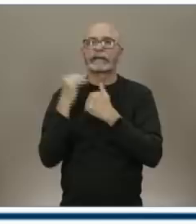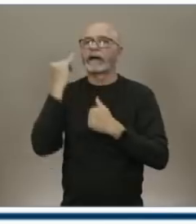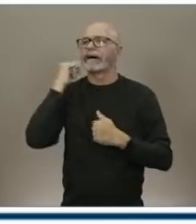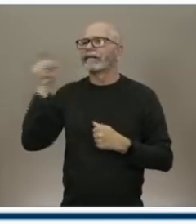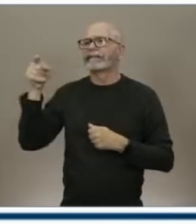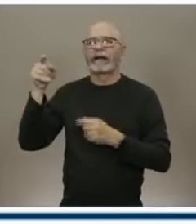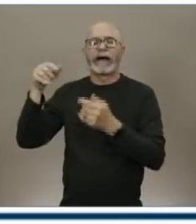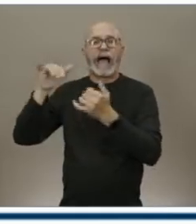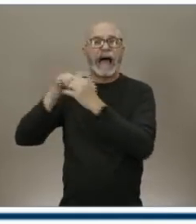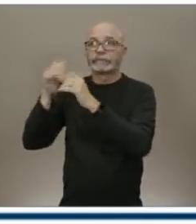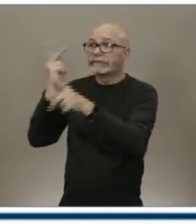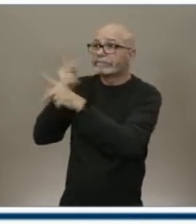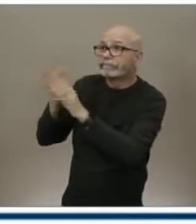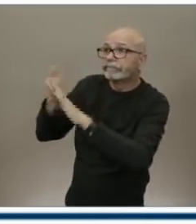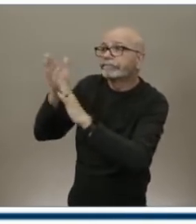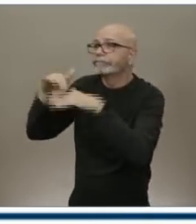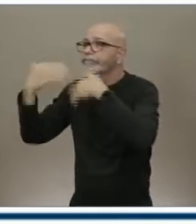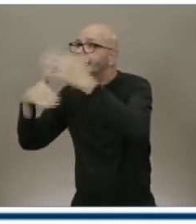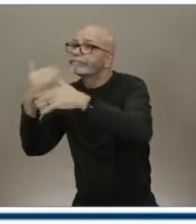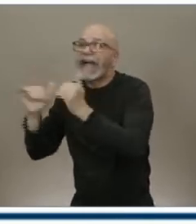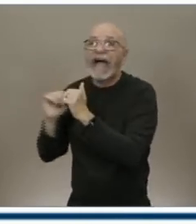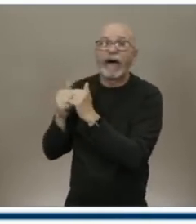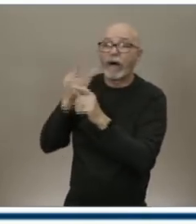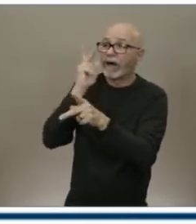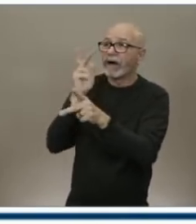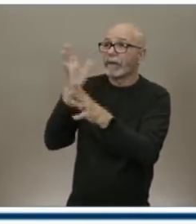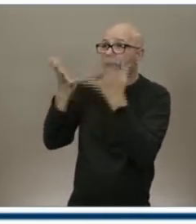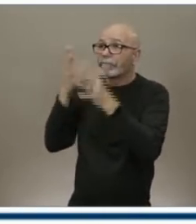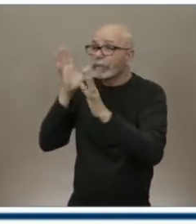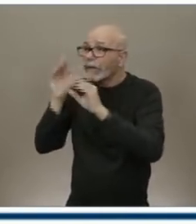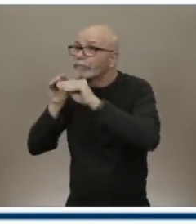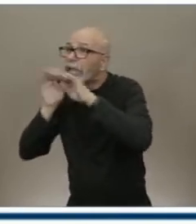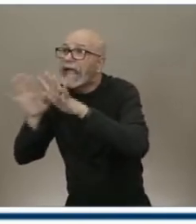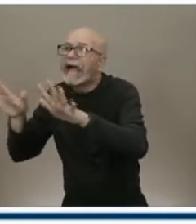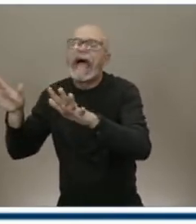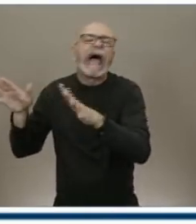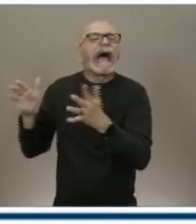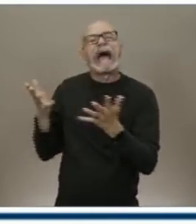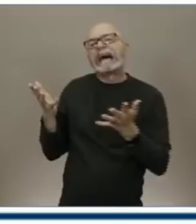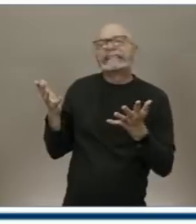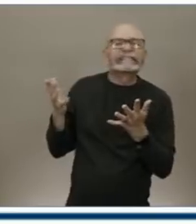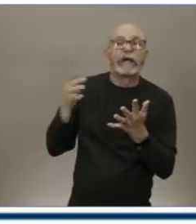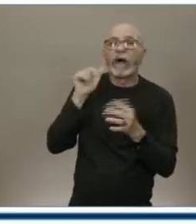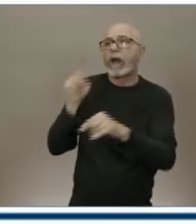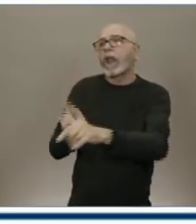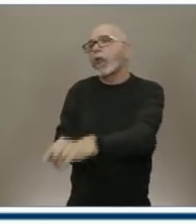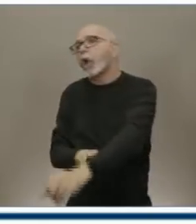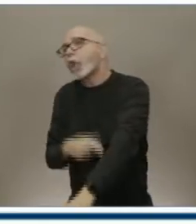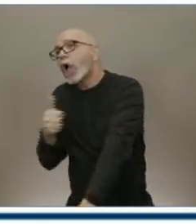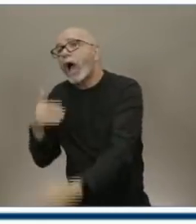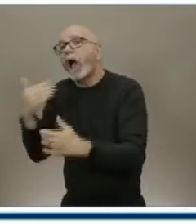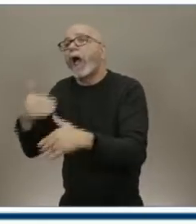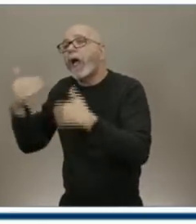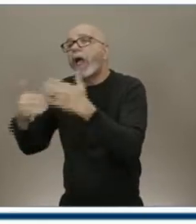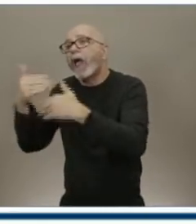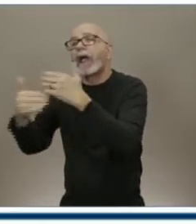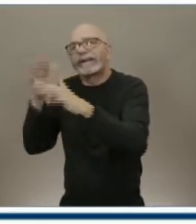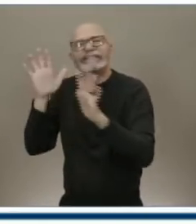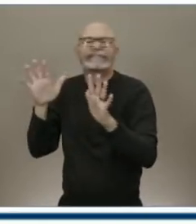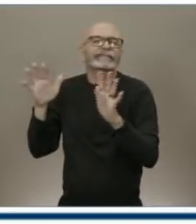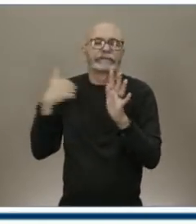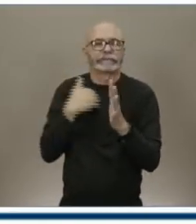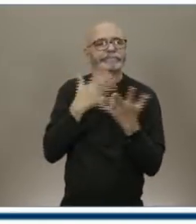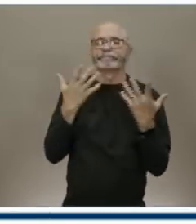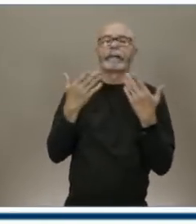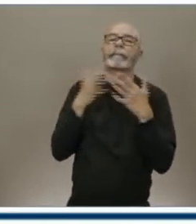actually spread out the virus for a longer period of time. It's why public health and Dr. Strang and his